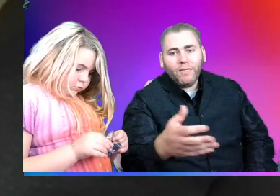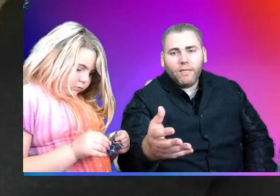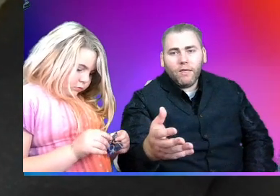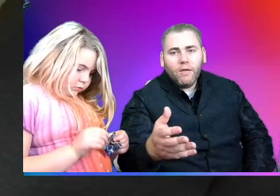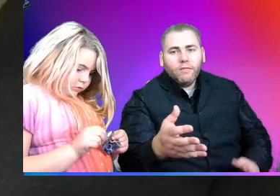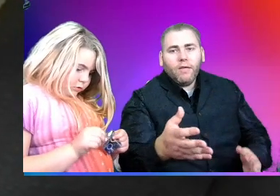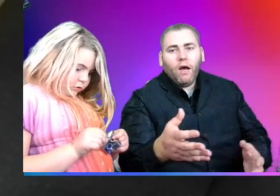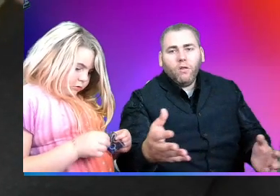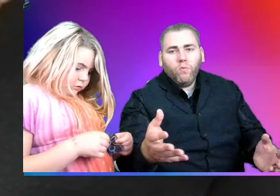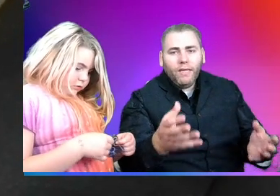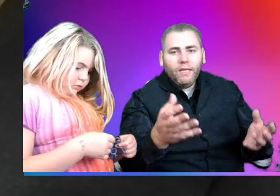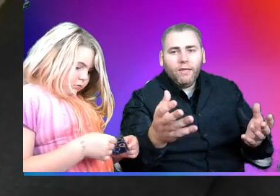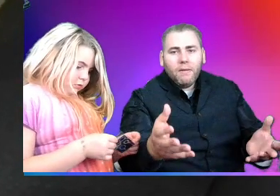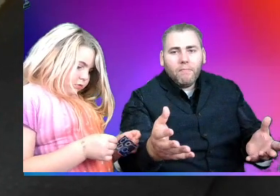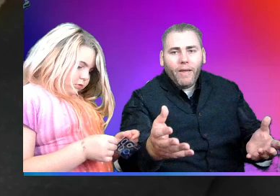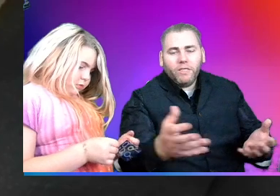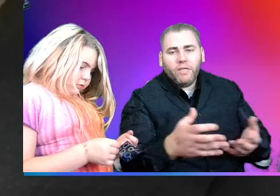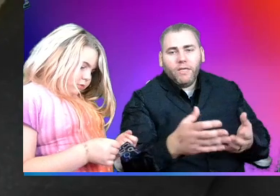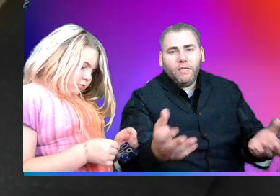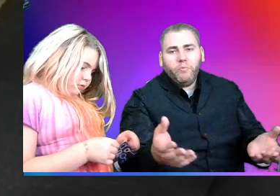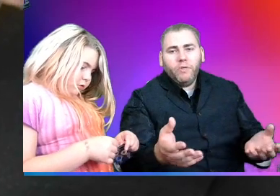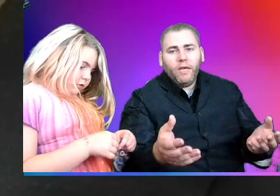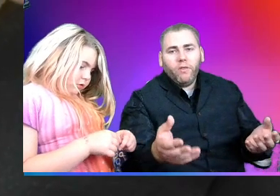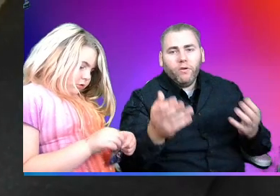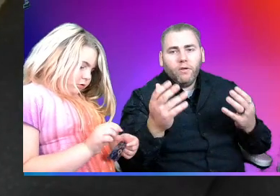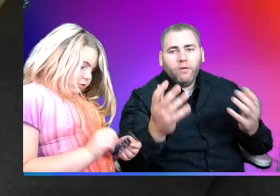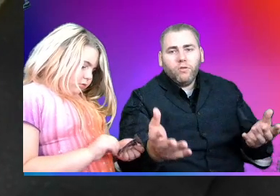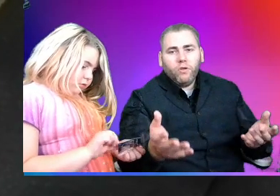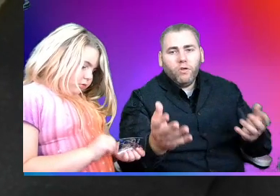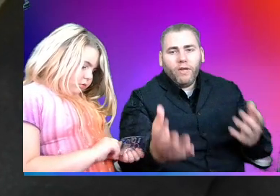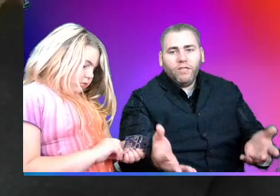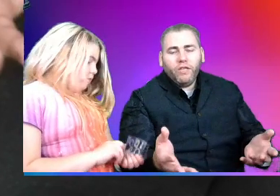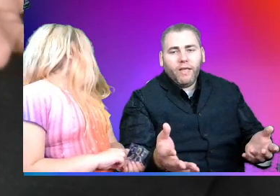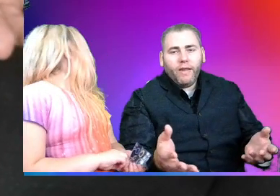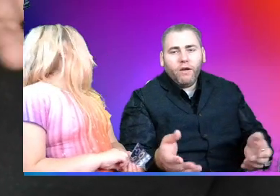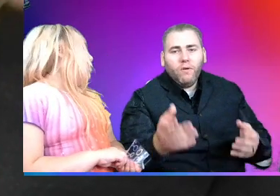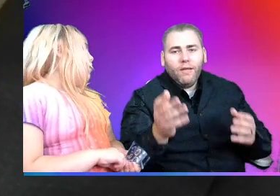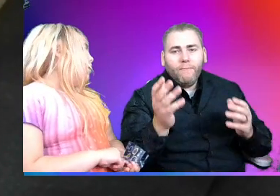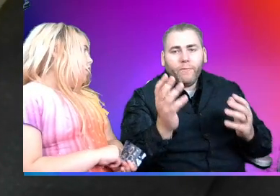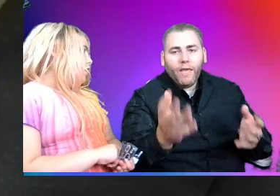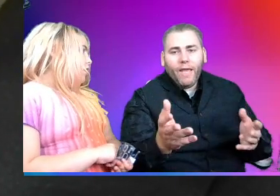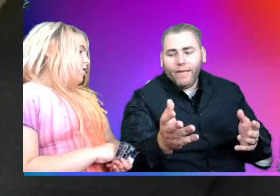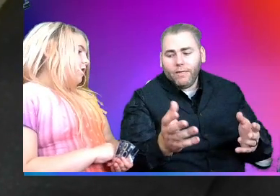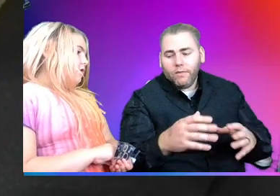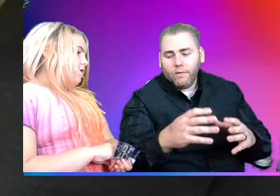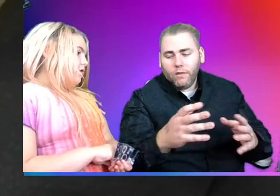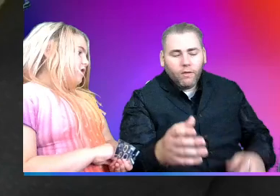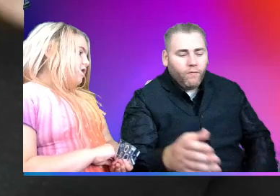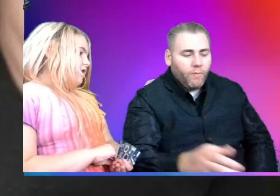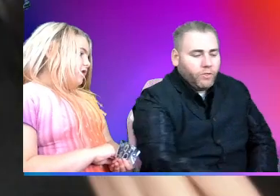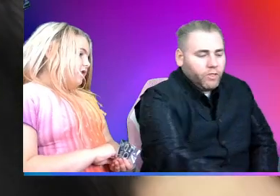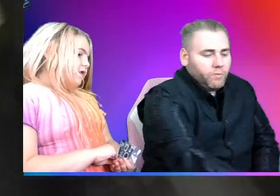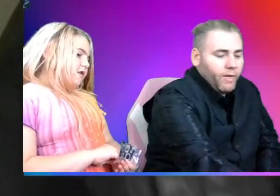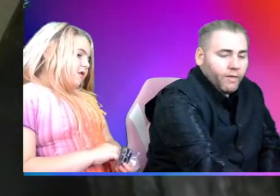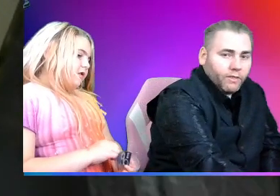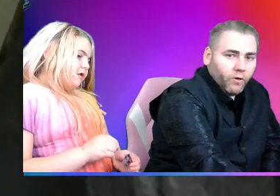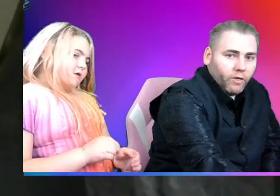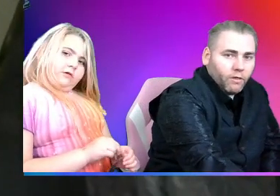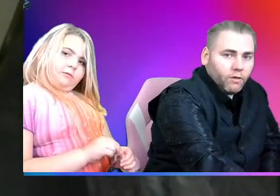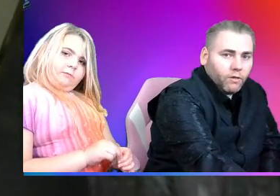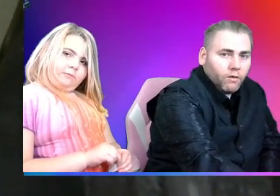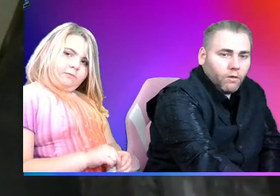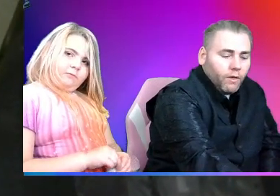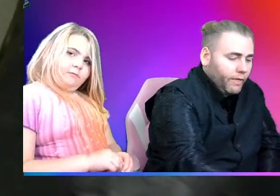a basic, it's a Halloween magic kit that you put together. So you're going to want to check that out. And if I push this button, does it